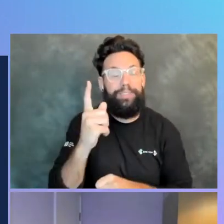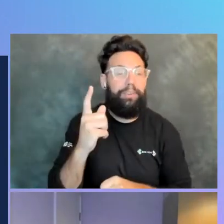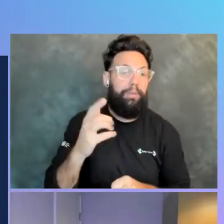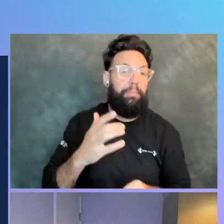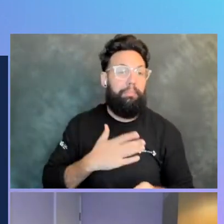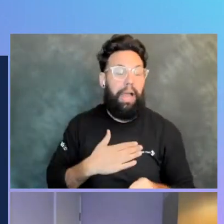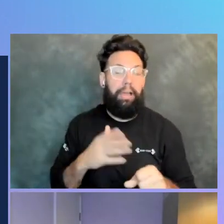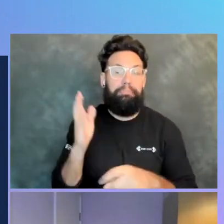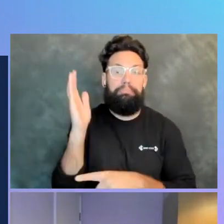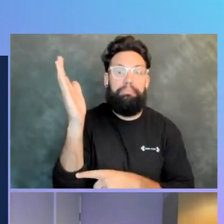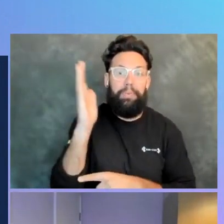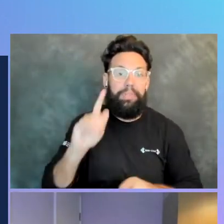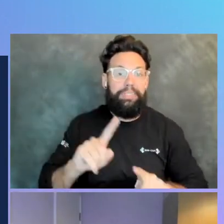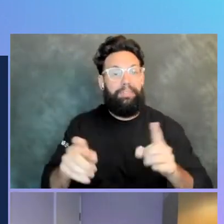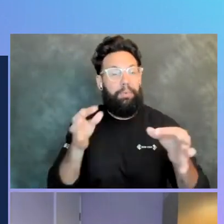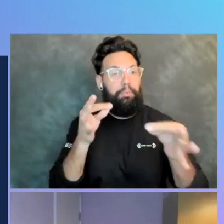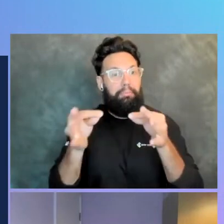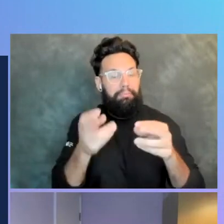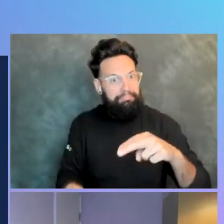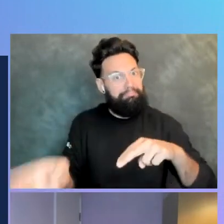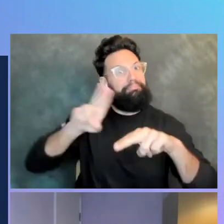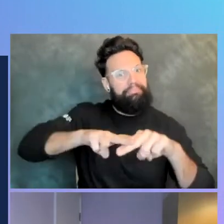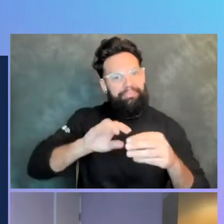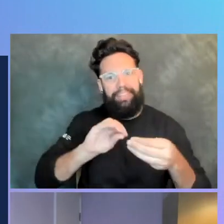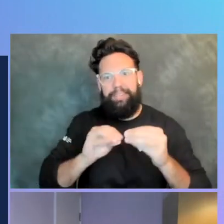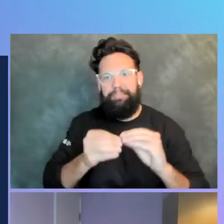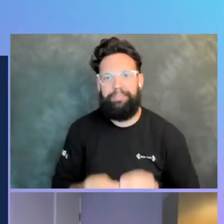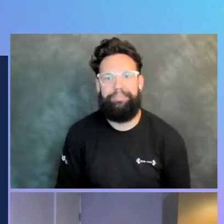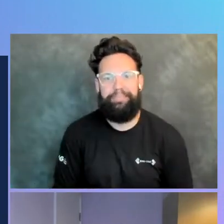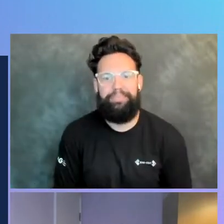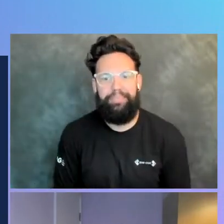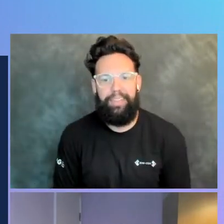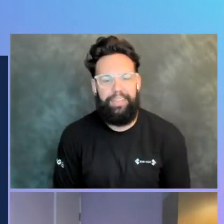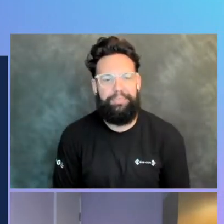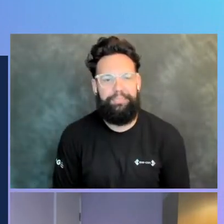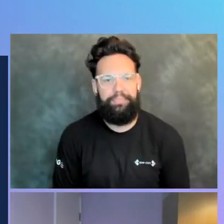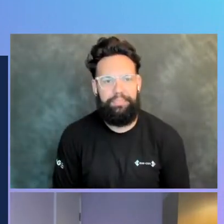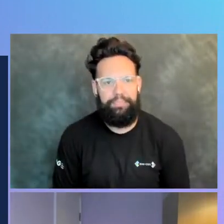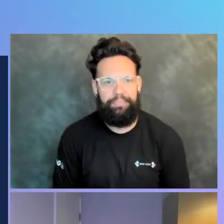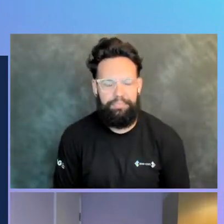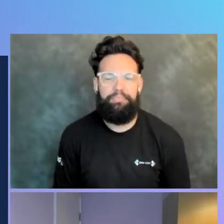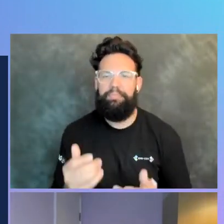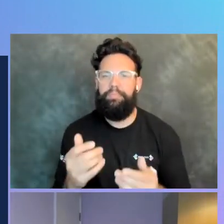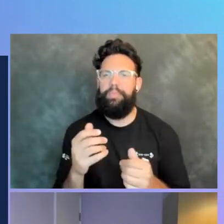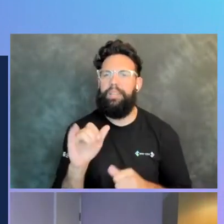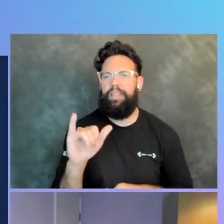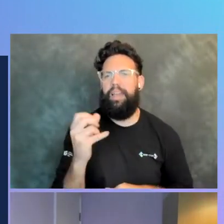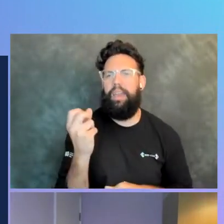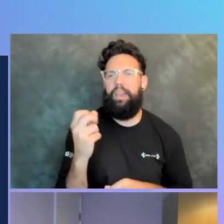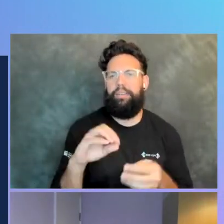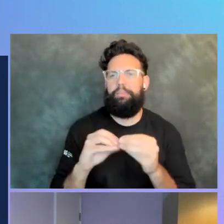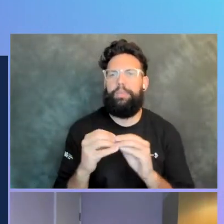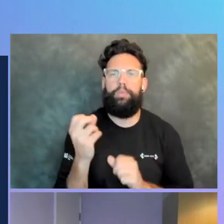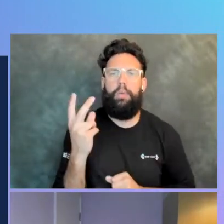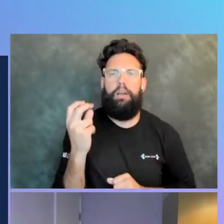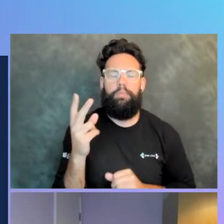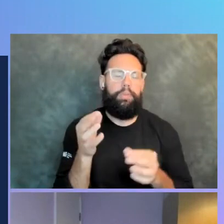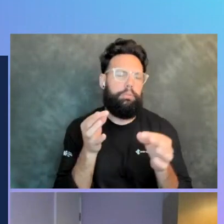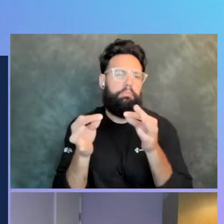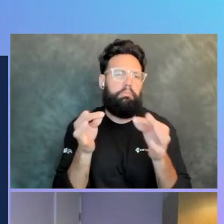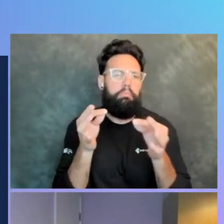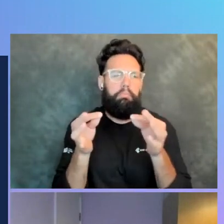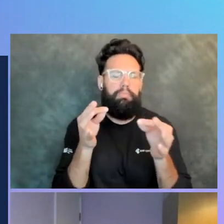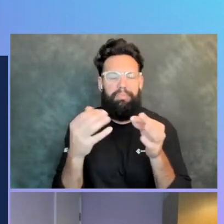recruitment. But some examples of these 12 participants and clients, we have a range of